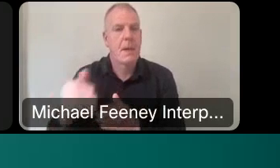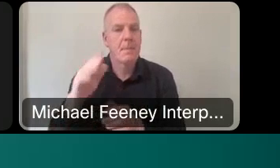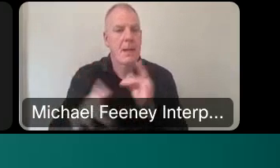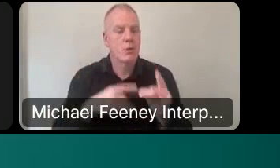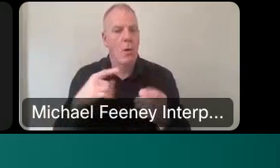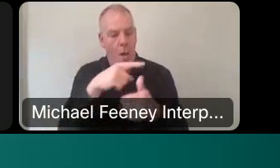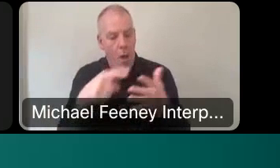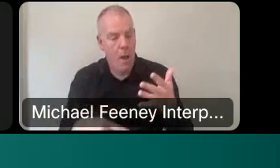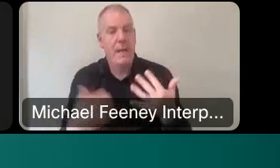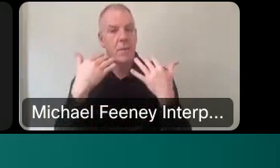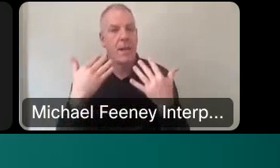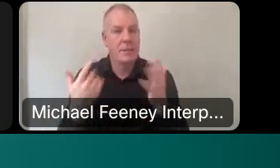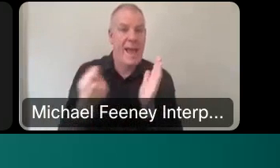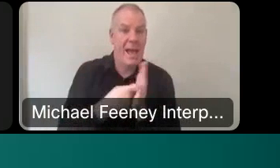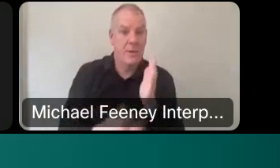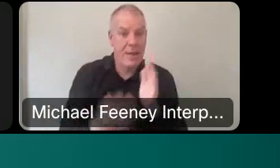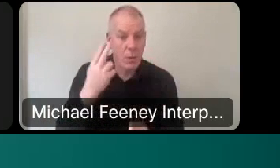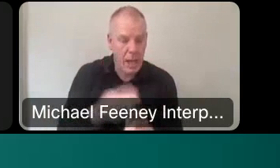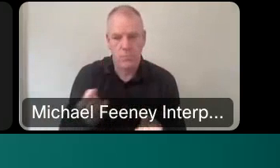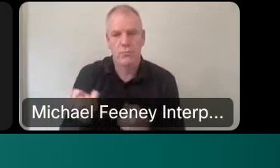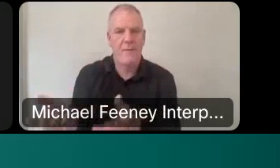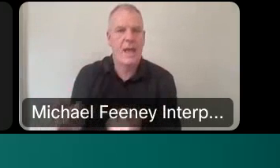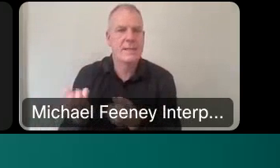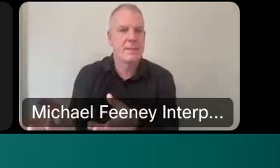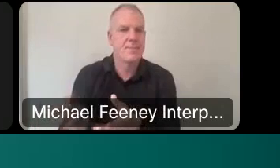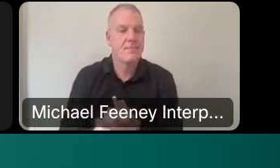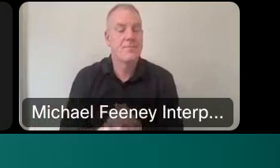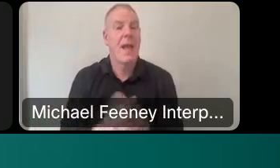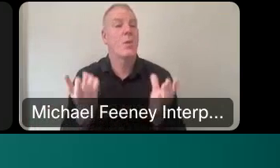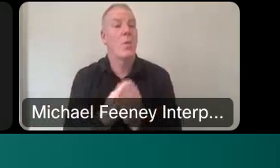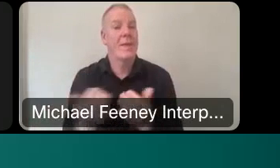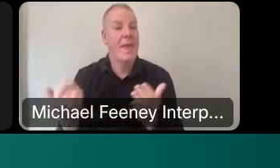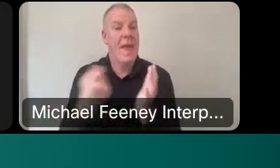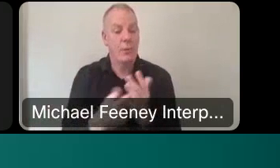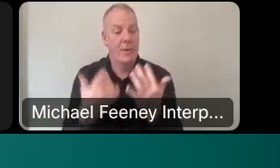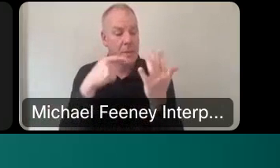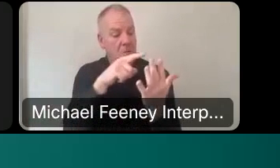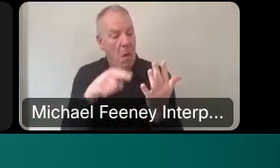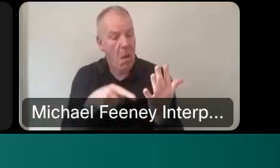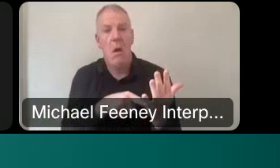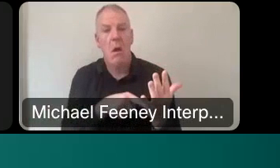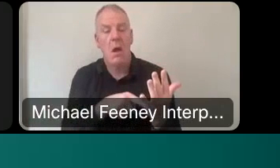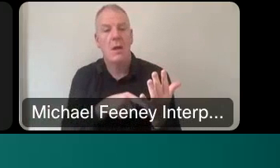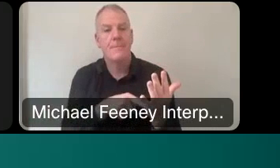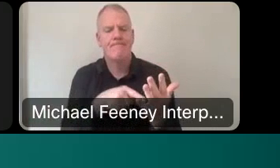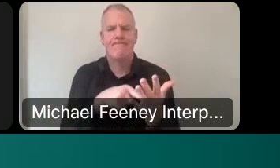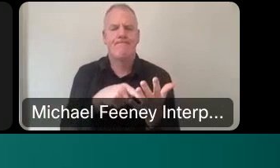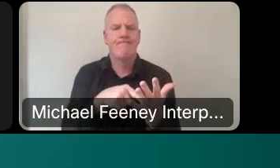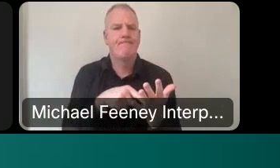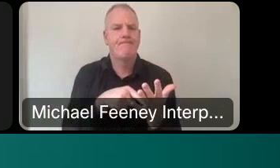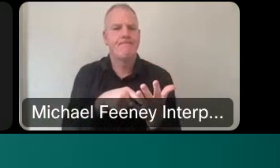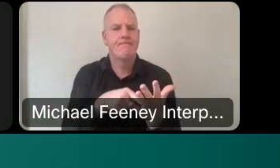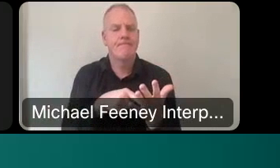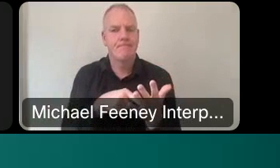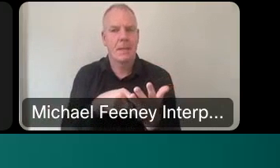that additional information. And also based on that additional information, just if that information does